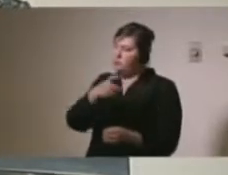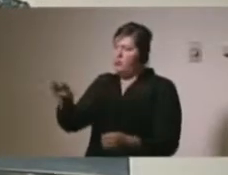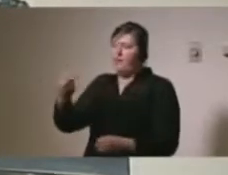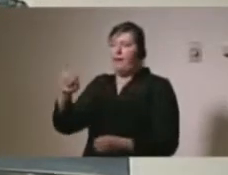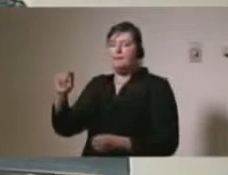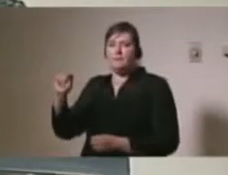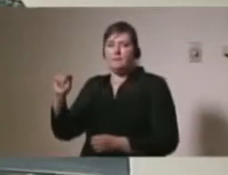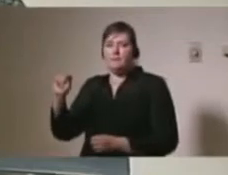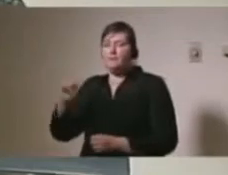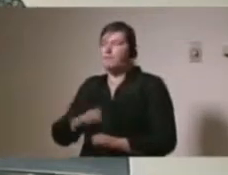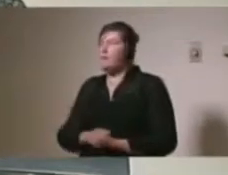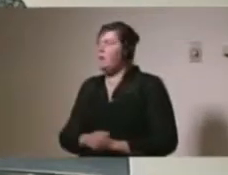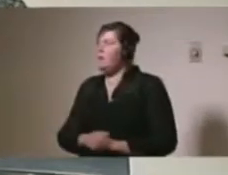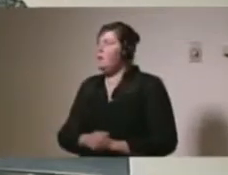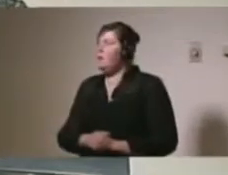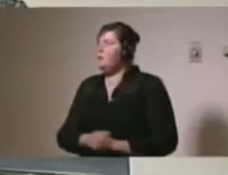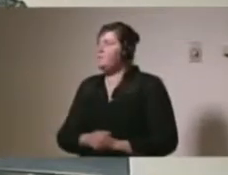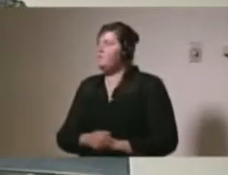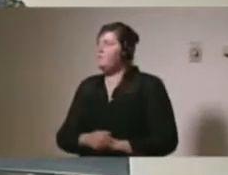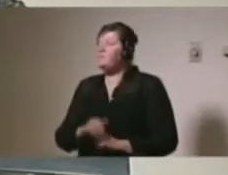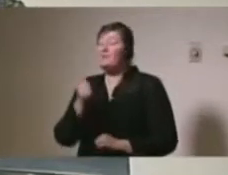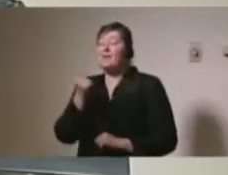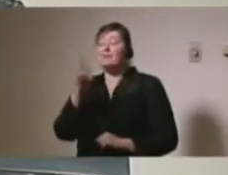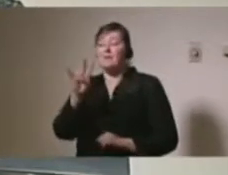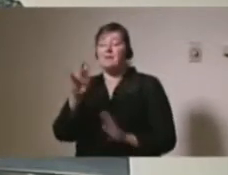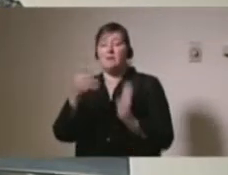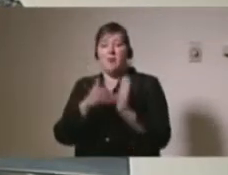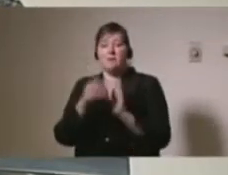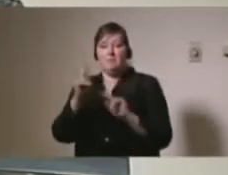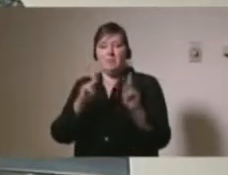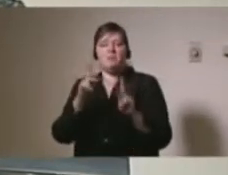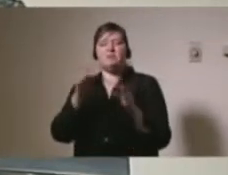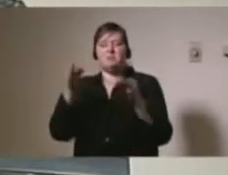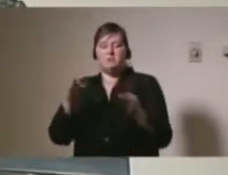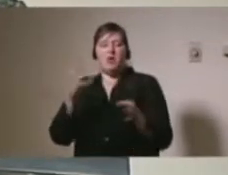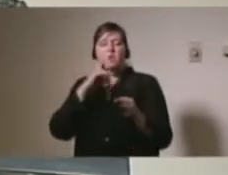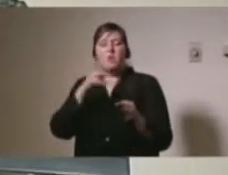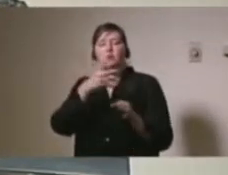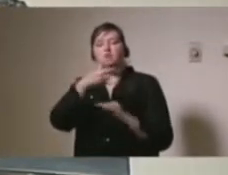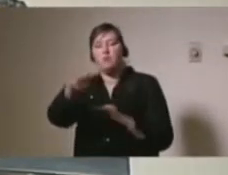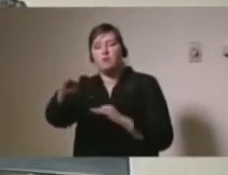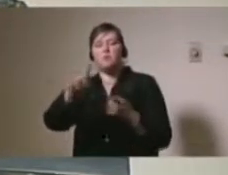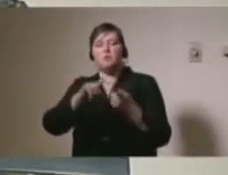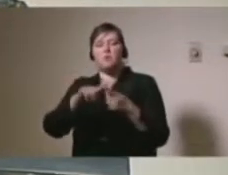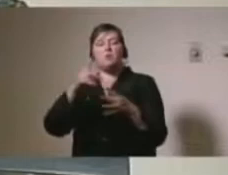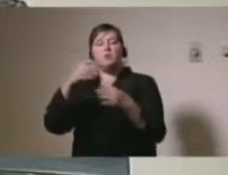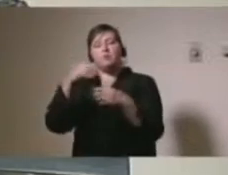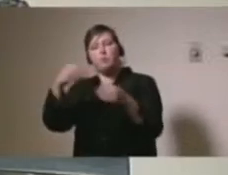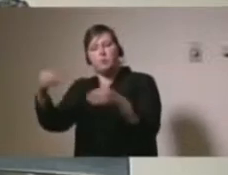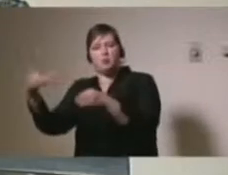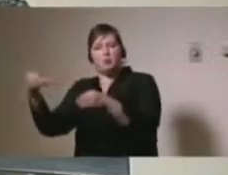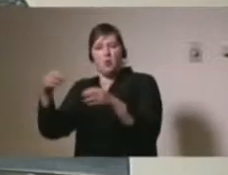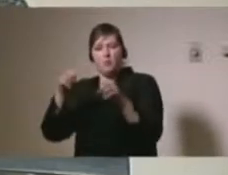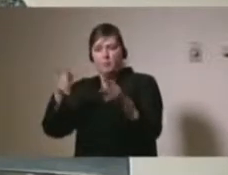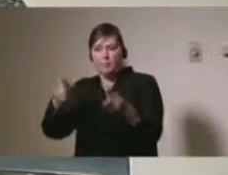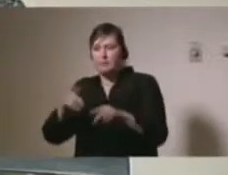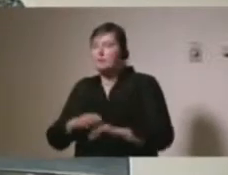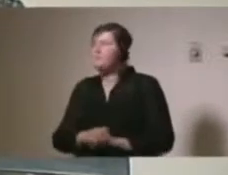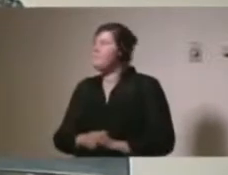17,000 people were shifted to commercial activities, 29%, and in 2014 it will be